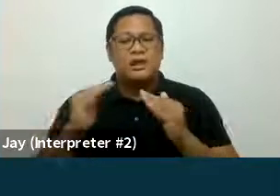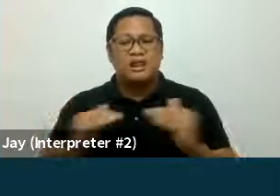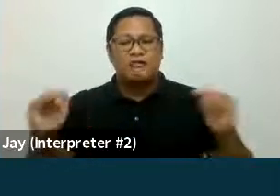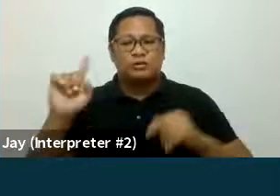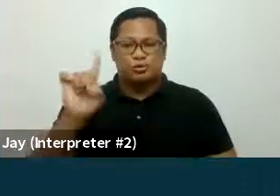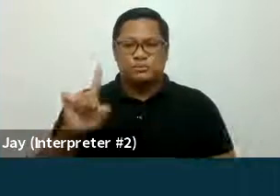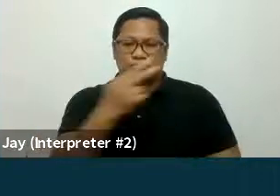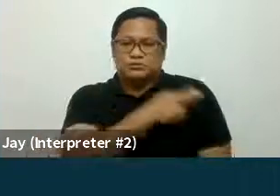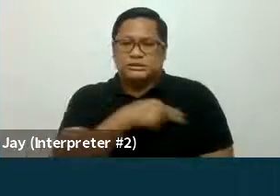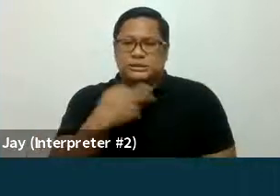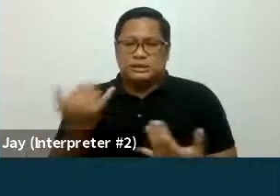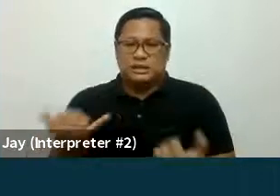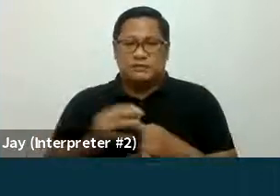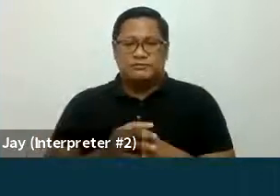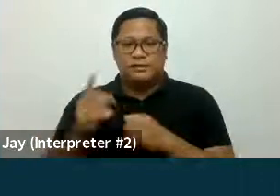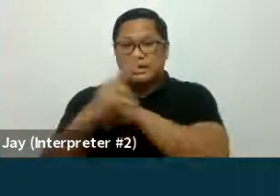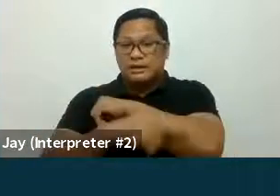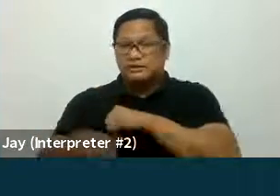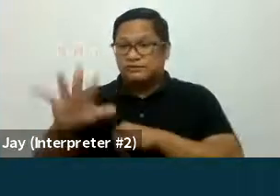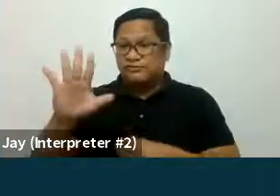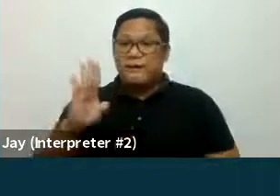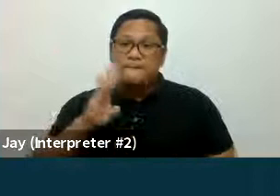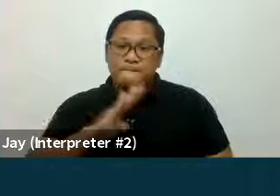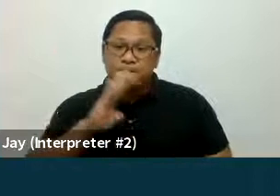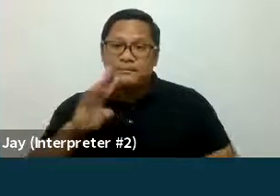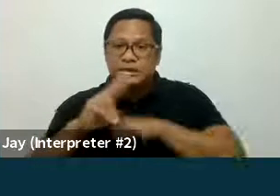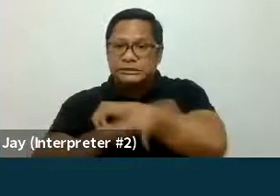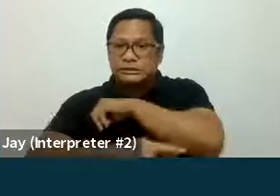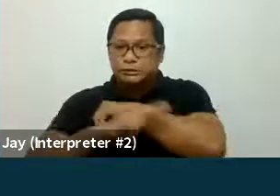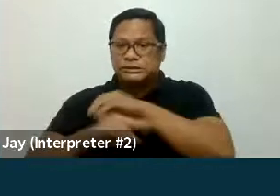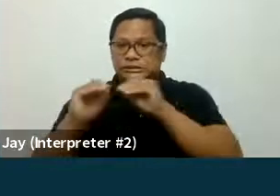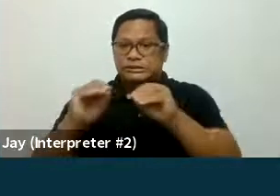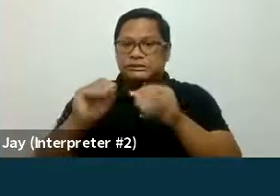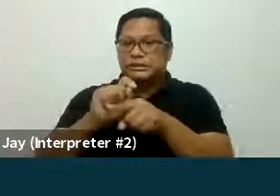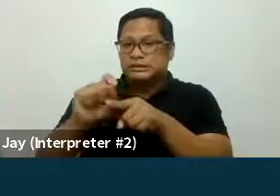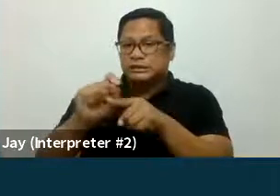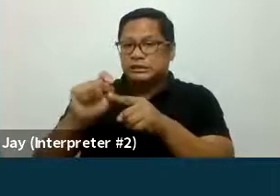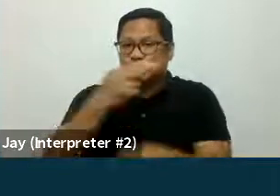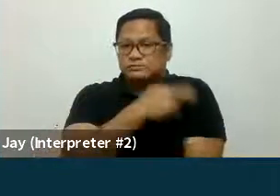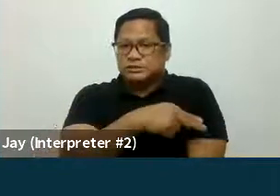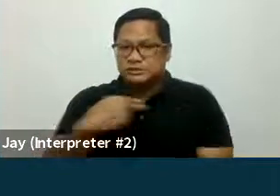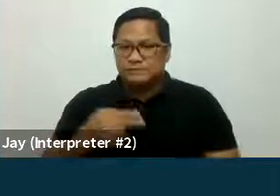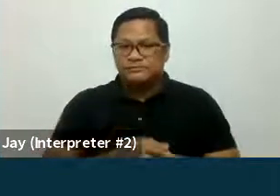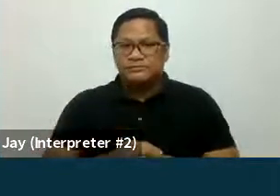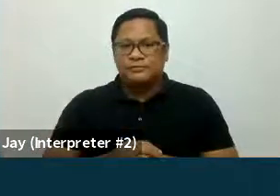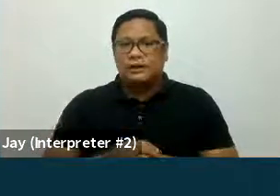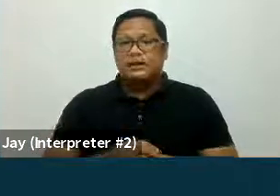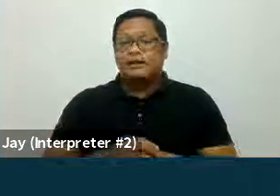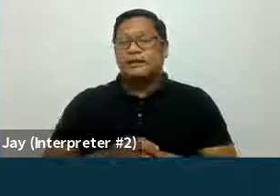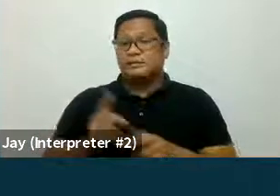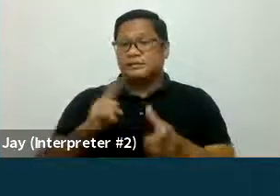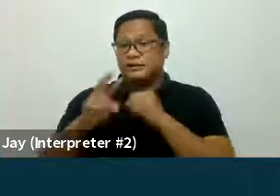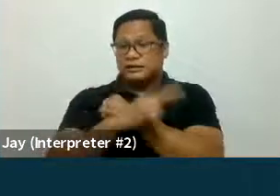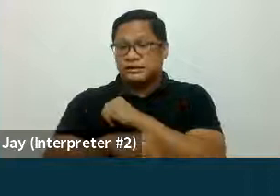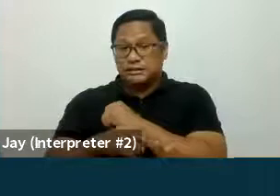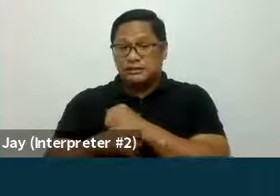hospital as of now. And for Region 5, we have the Bicol Regional Teaching and Training Hospital. And Corazon,